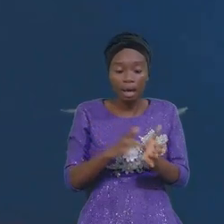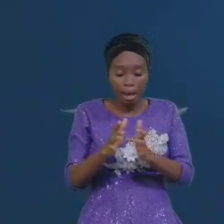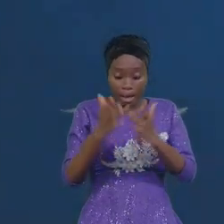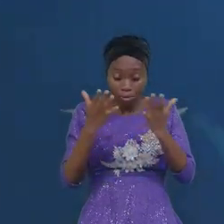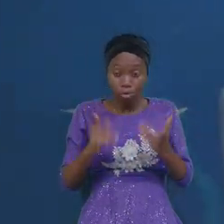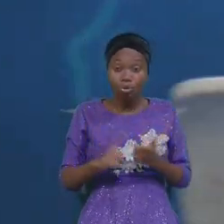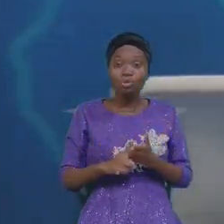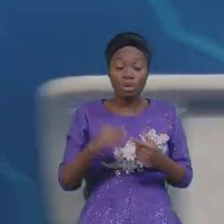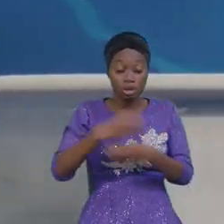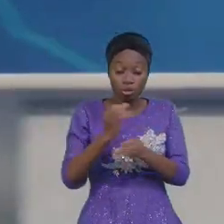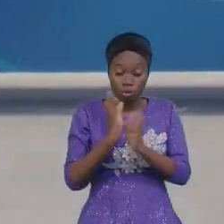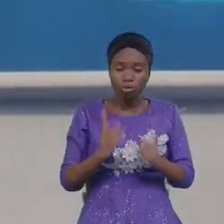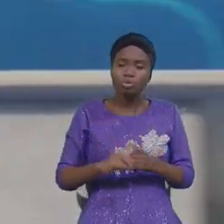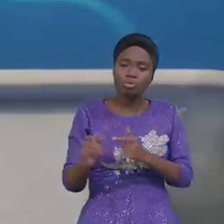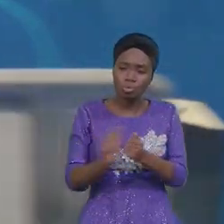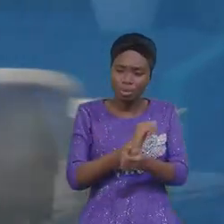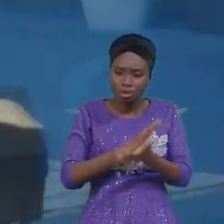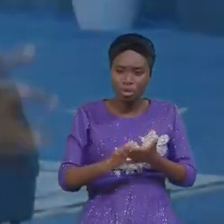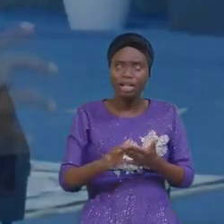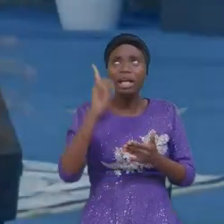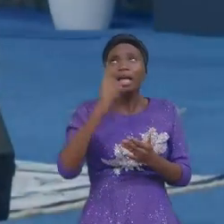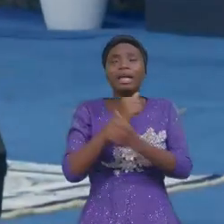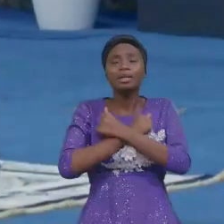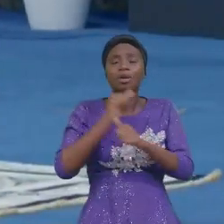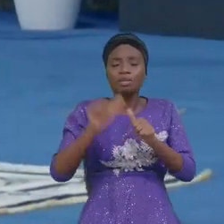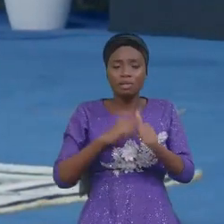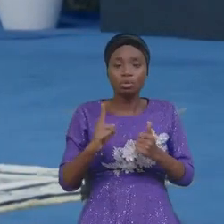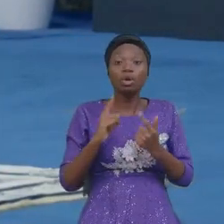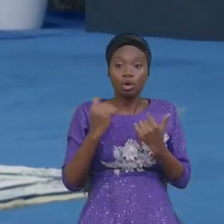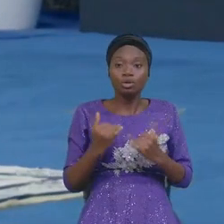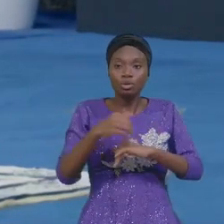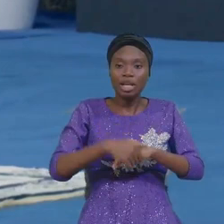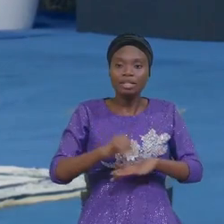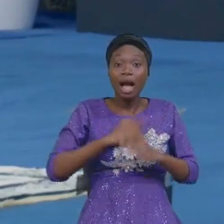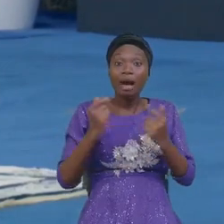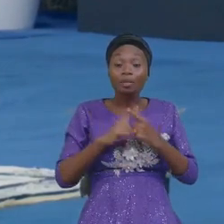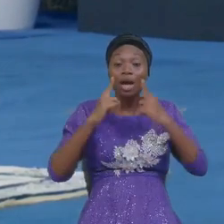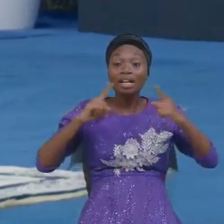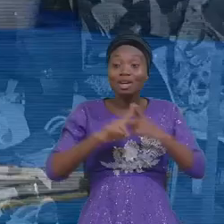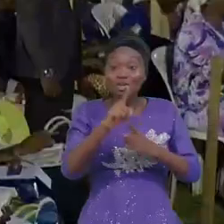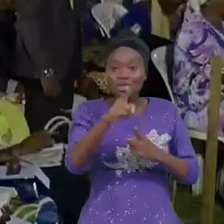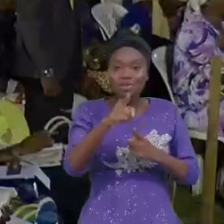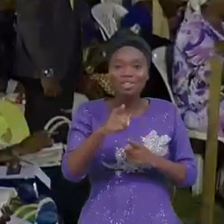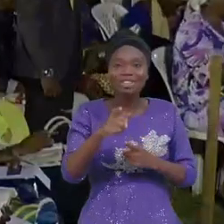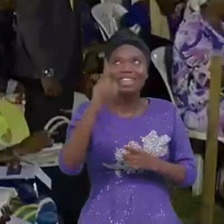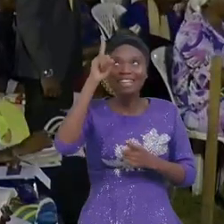perish, so he loves everyone. Tonight, I come to announce to you, he loves you.